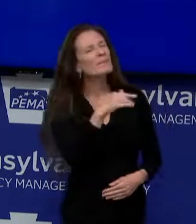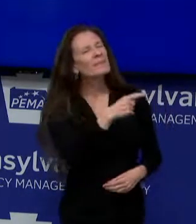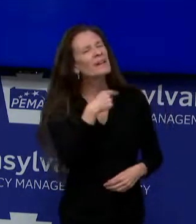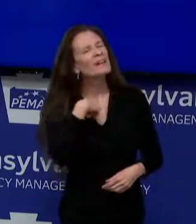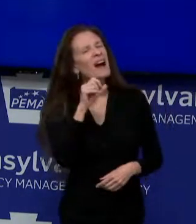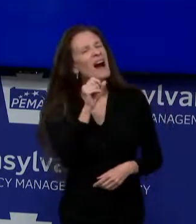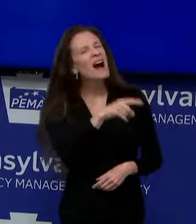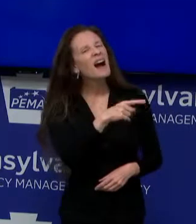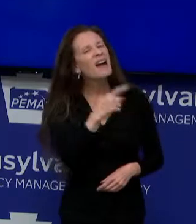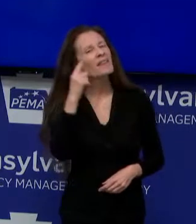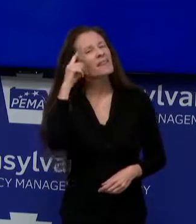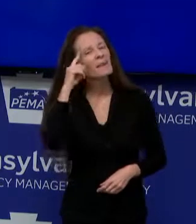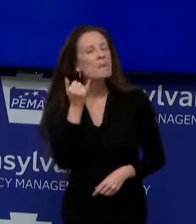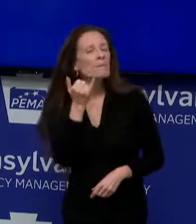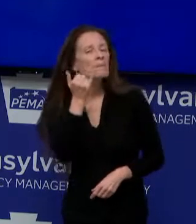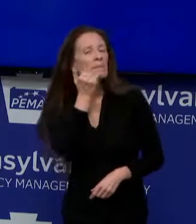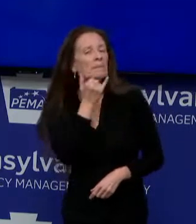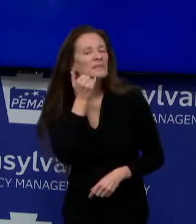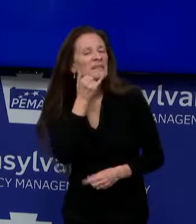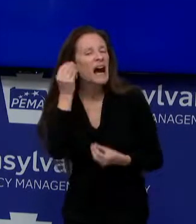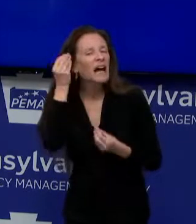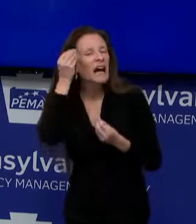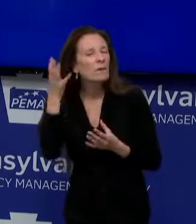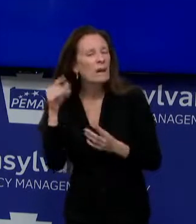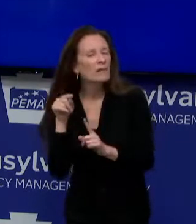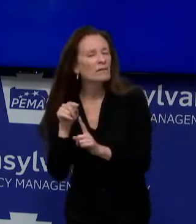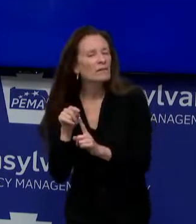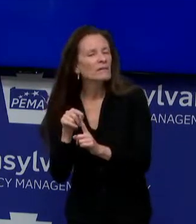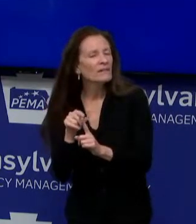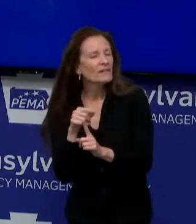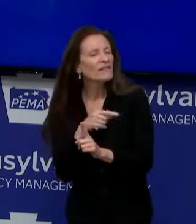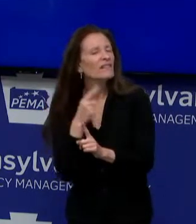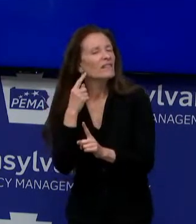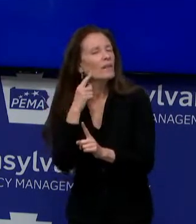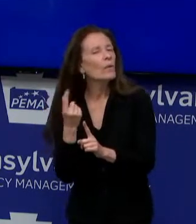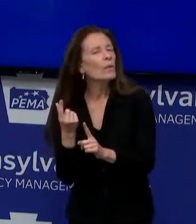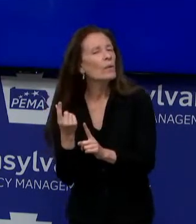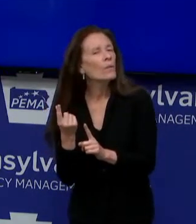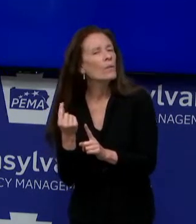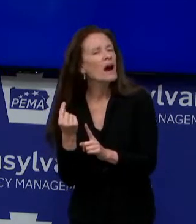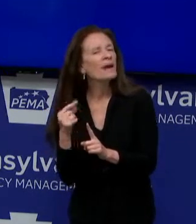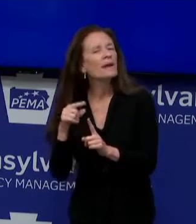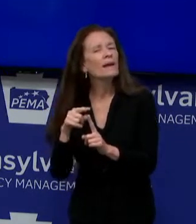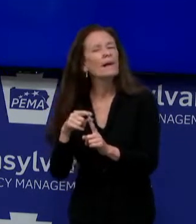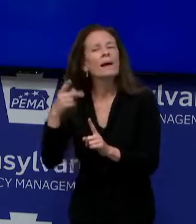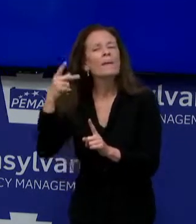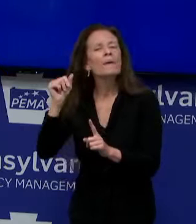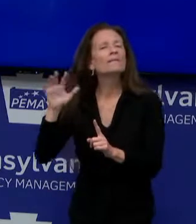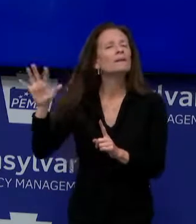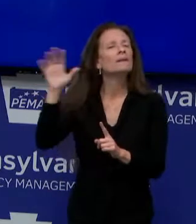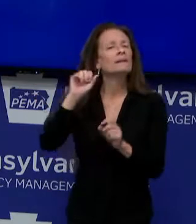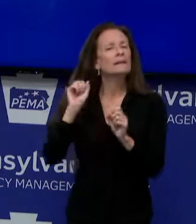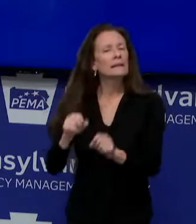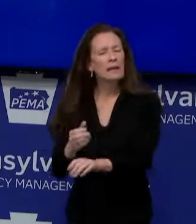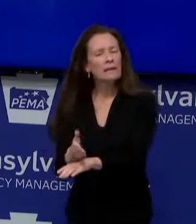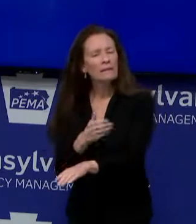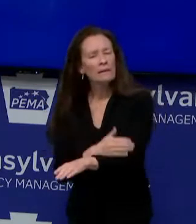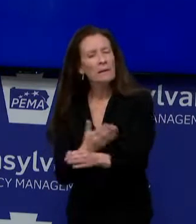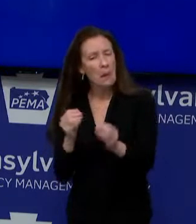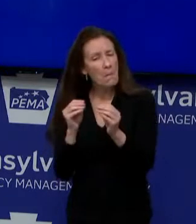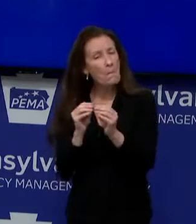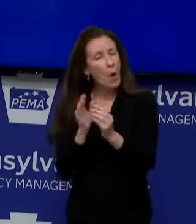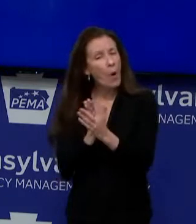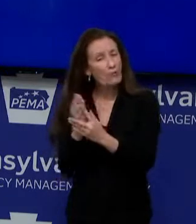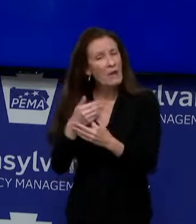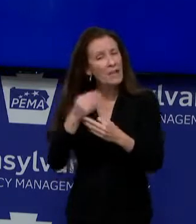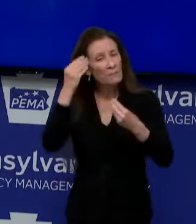but beyond that, what else do you think the state can do to either improve transparency or